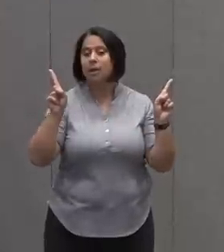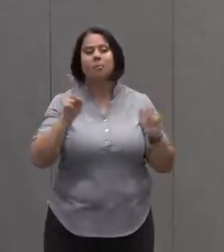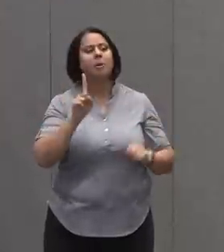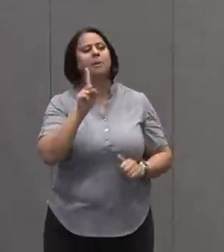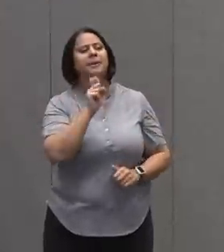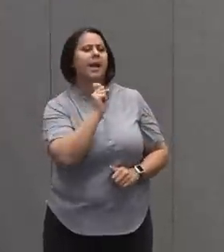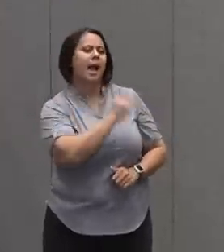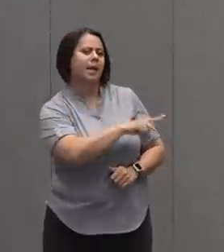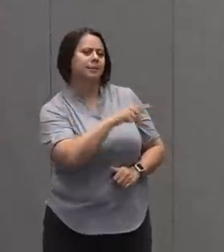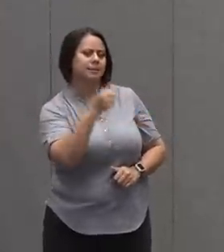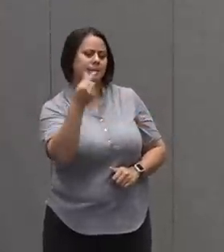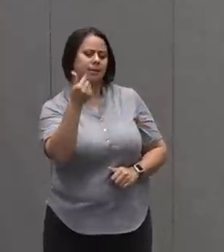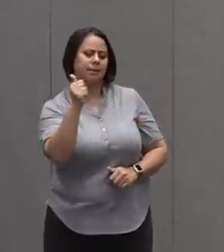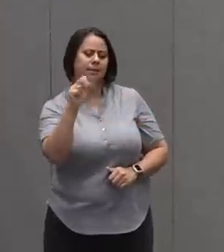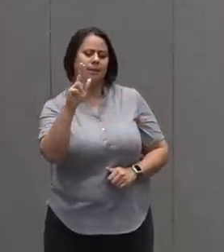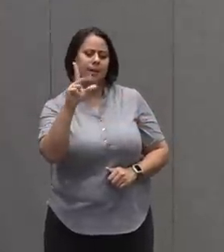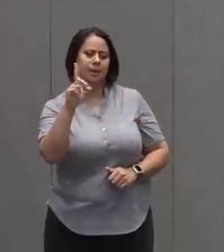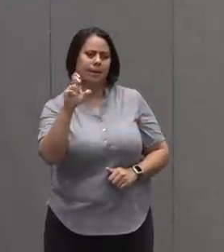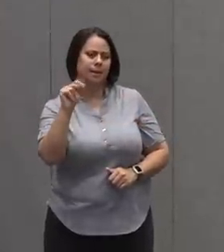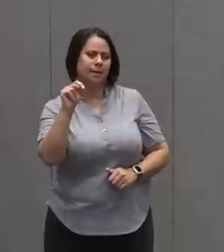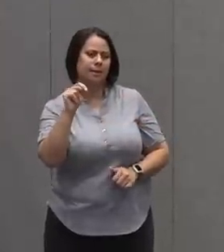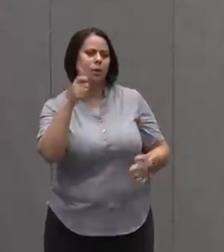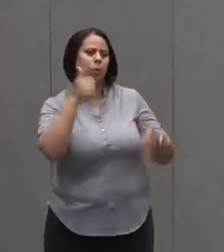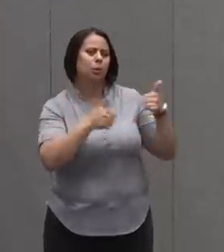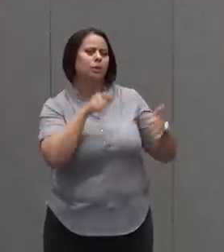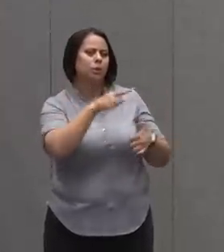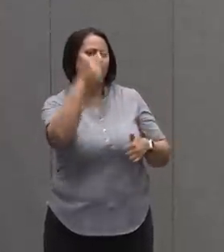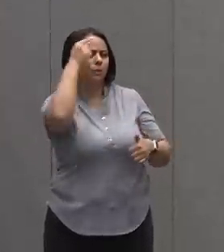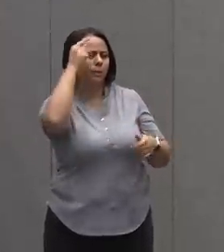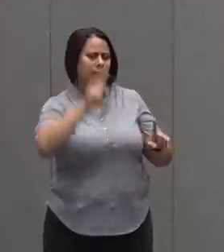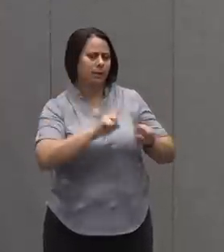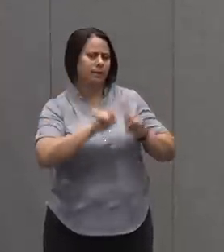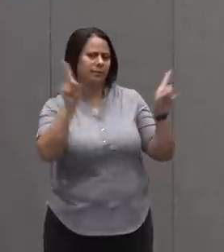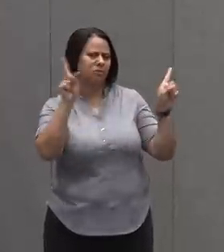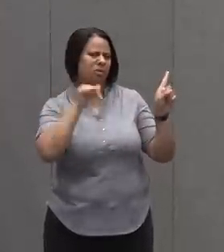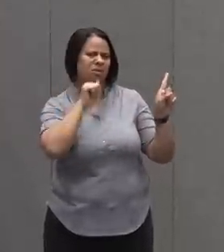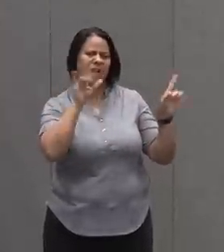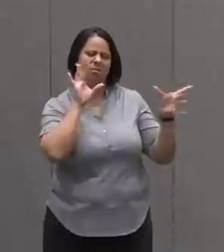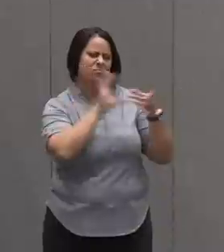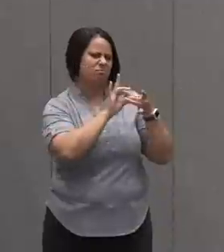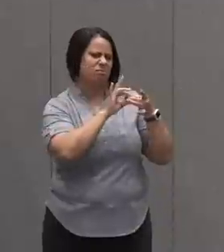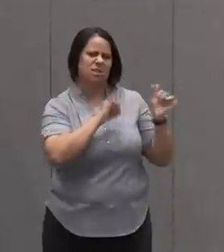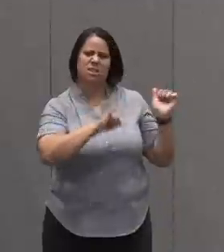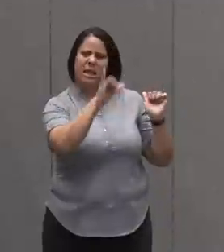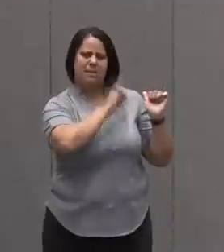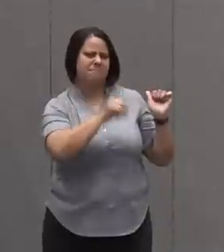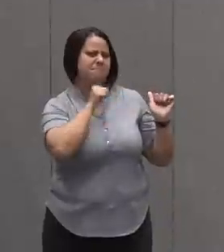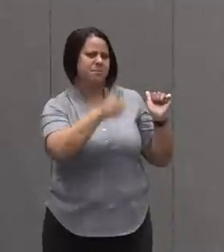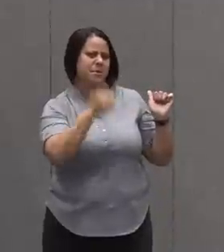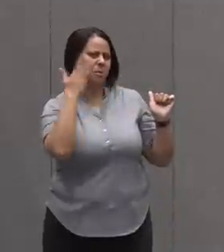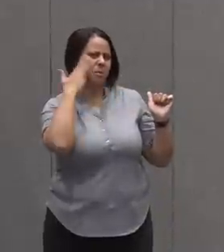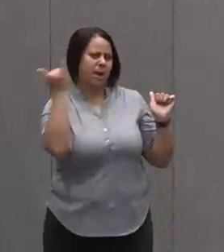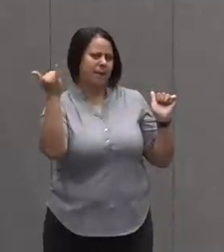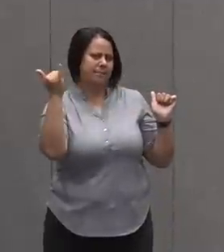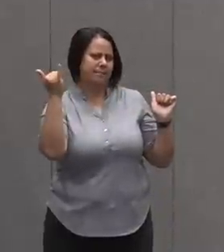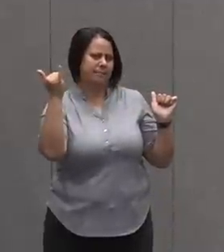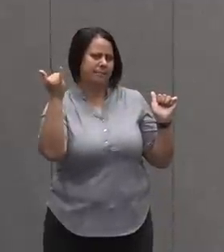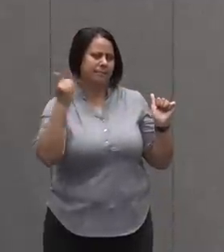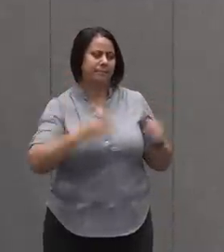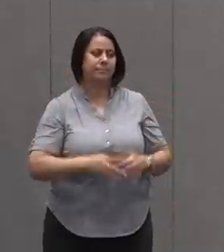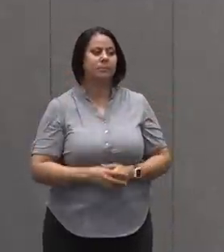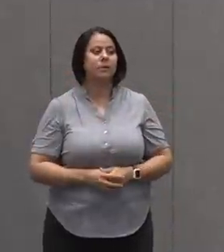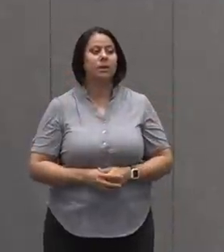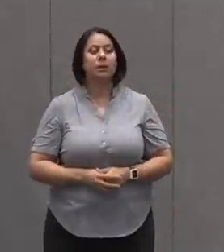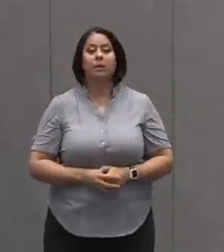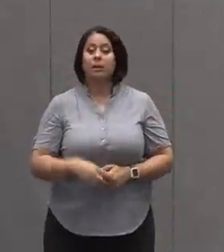do you think doesn't belong and why? Which one would you say doesn't belong? I feel the